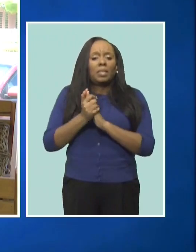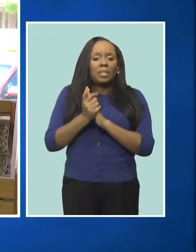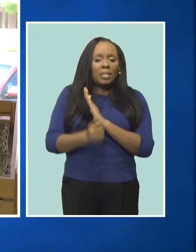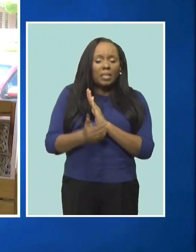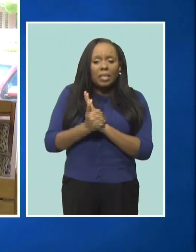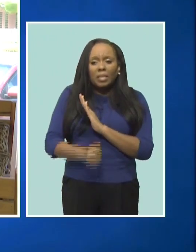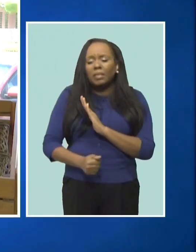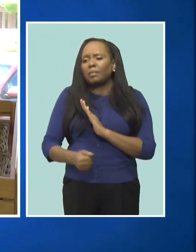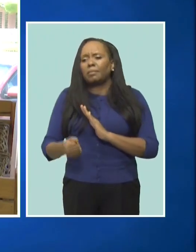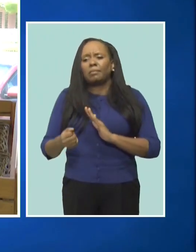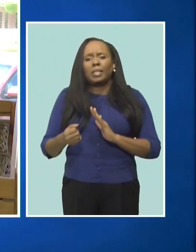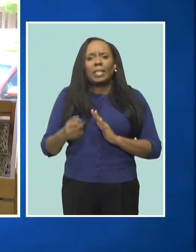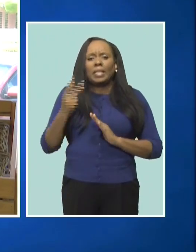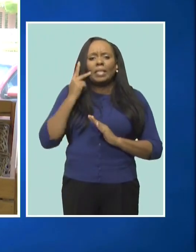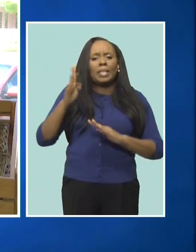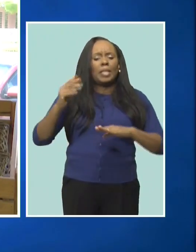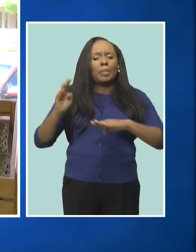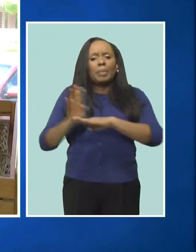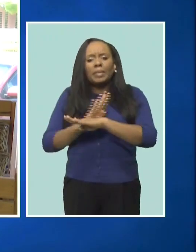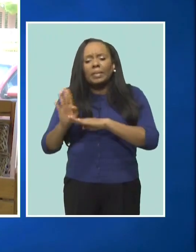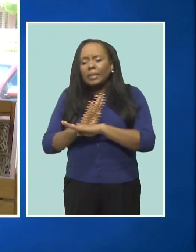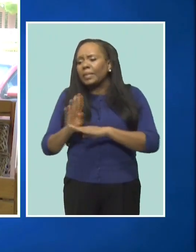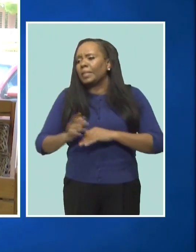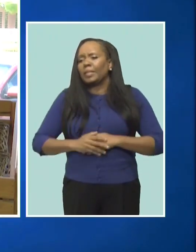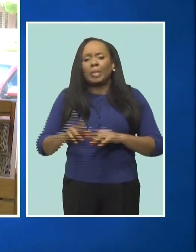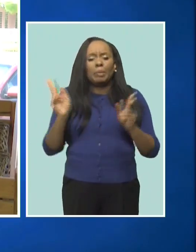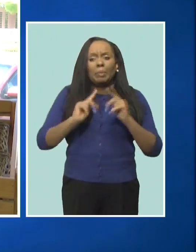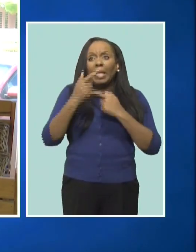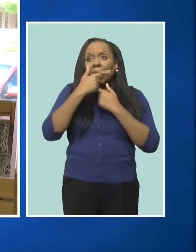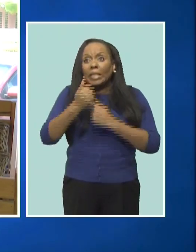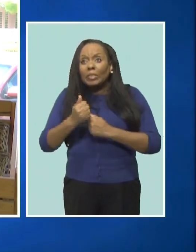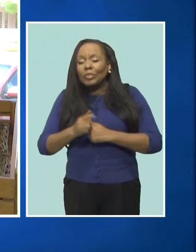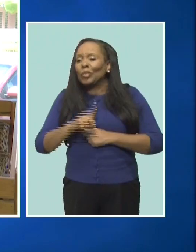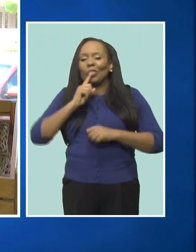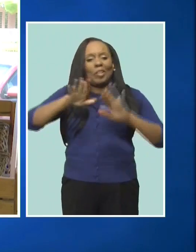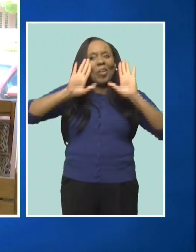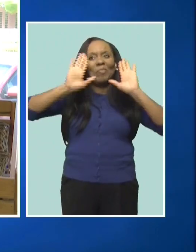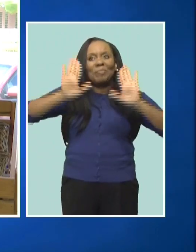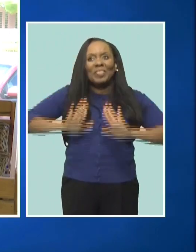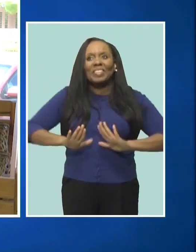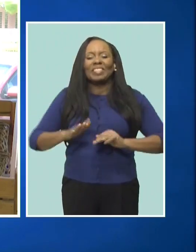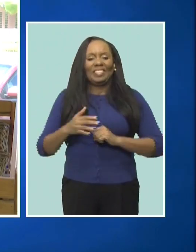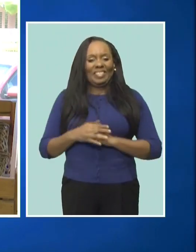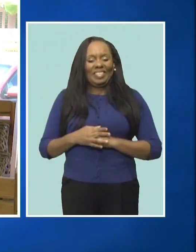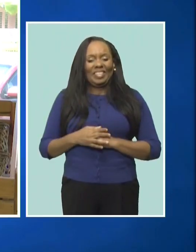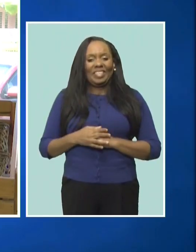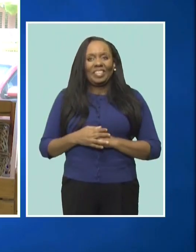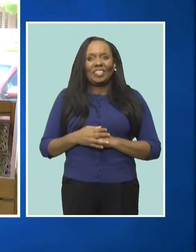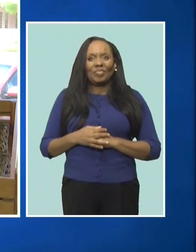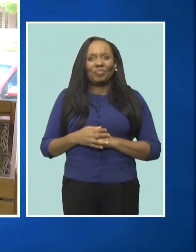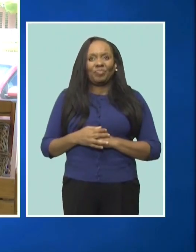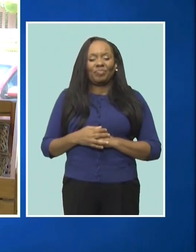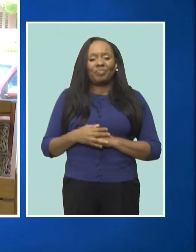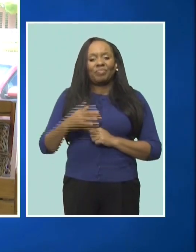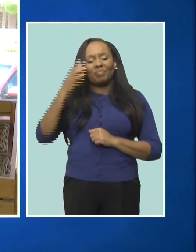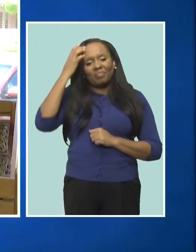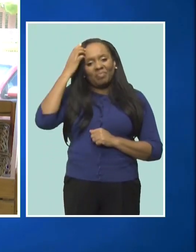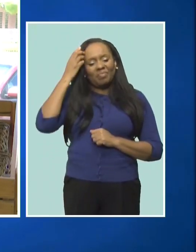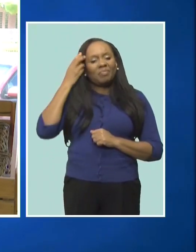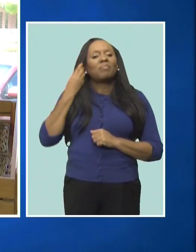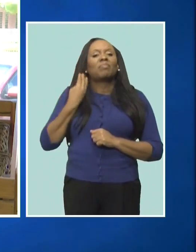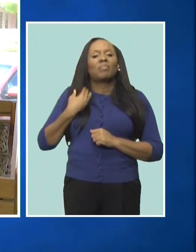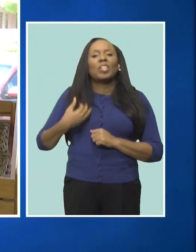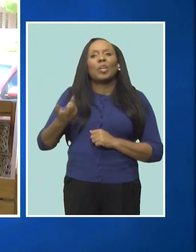format and be successful and other people be interested in that product is amazing. So the challenge kind of brought us to